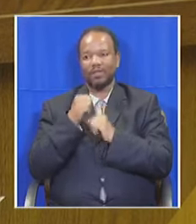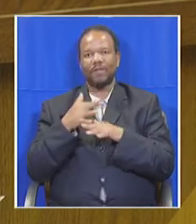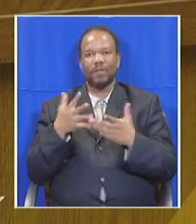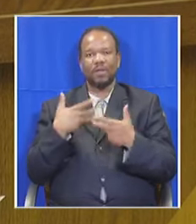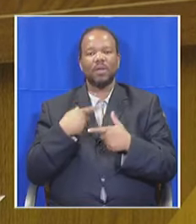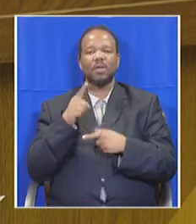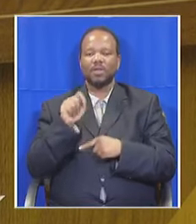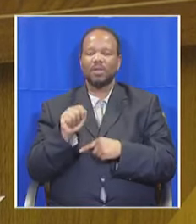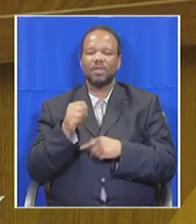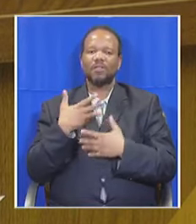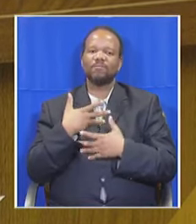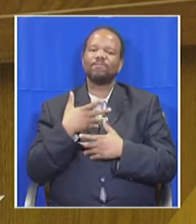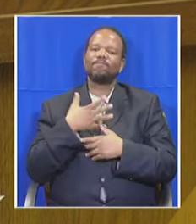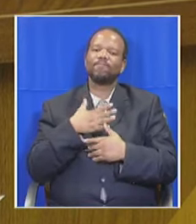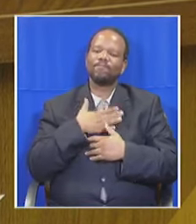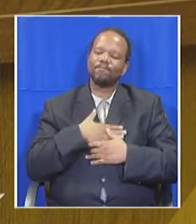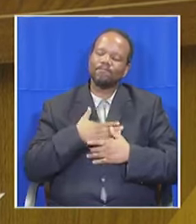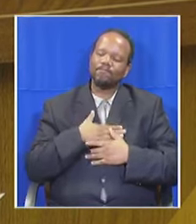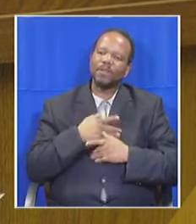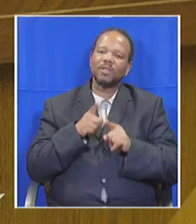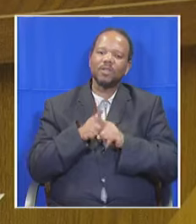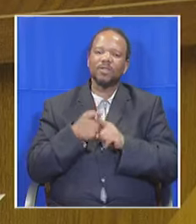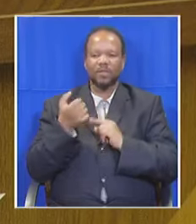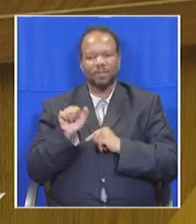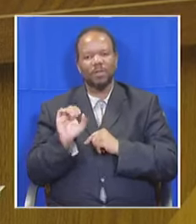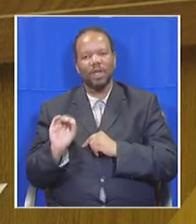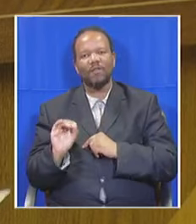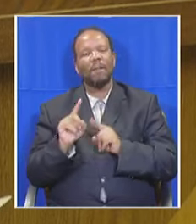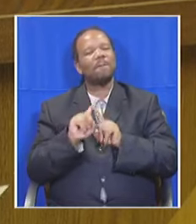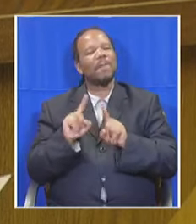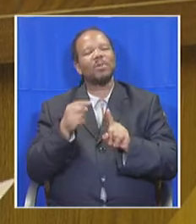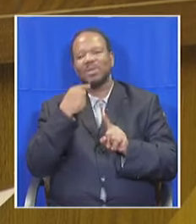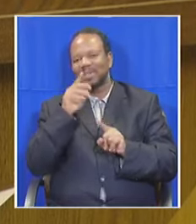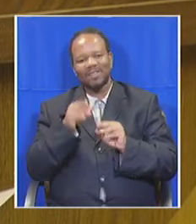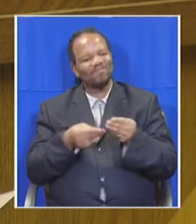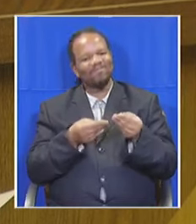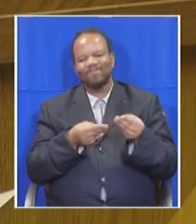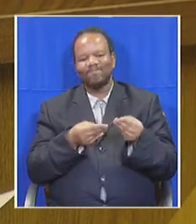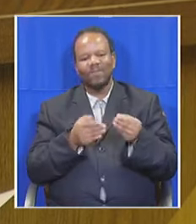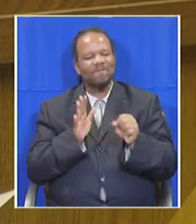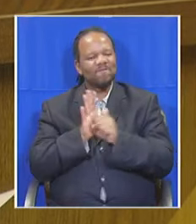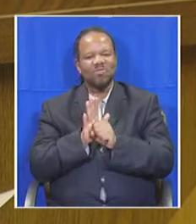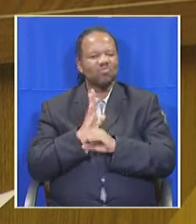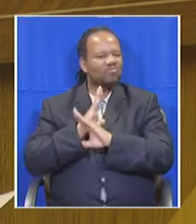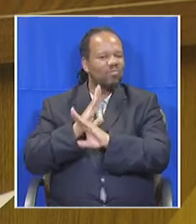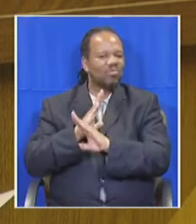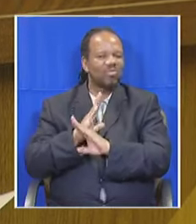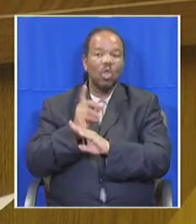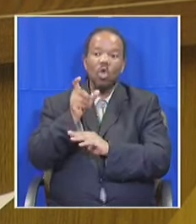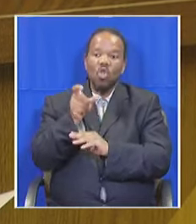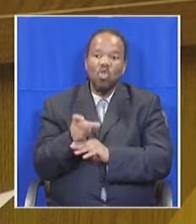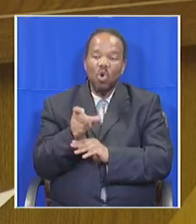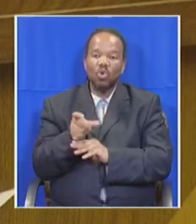empathic in our rejection of it on the basis that it did not offer comprehensive protection for those who are